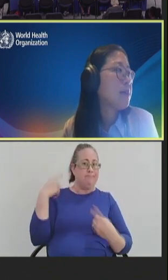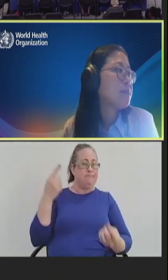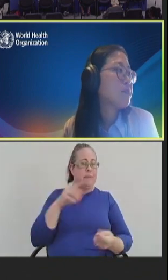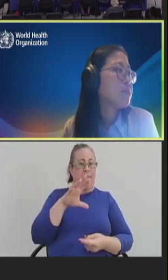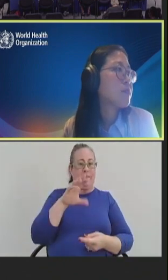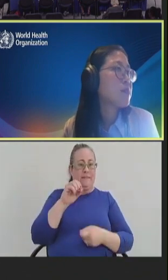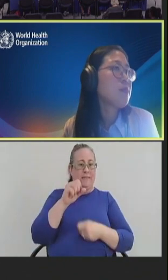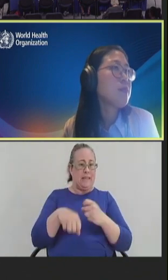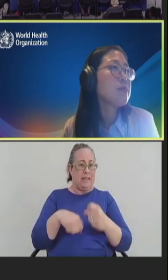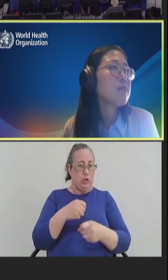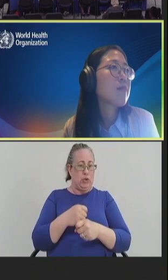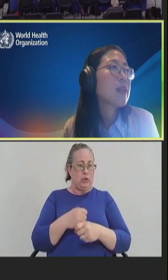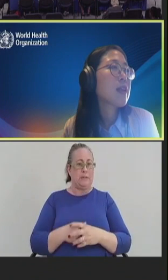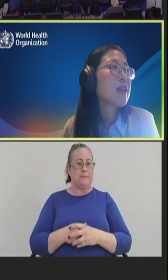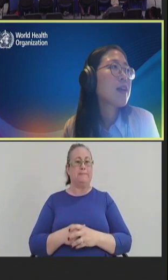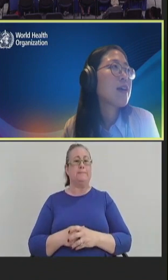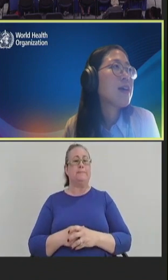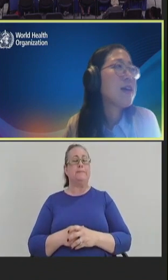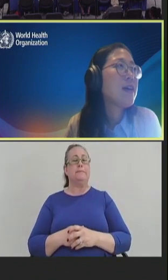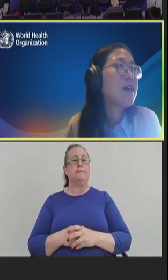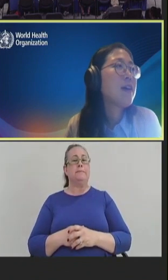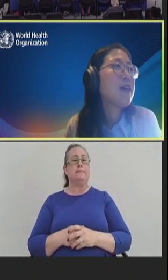slide.